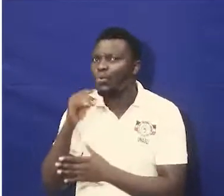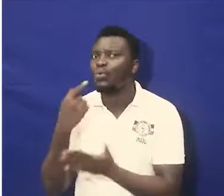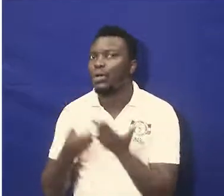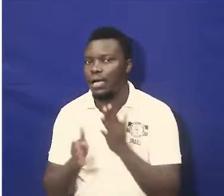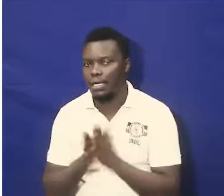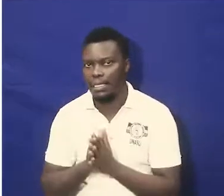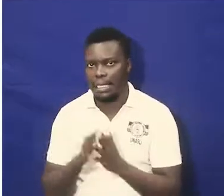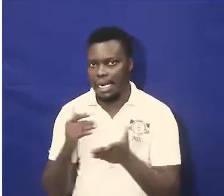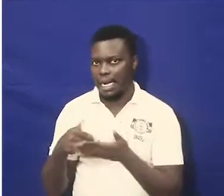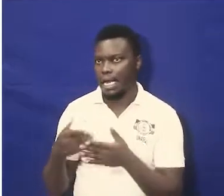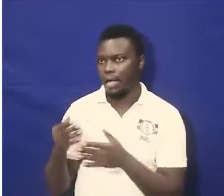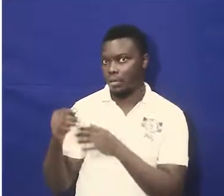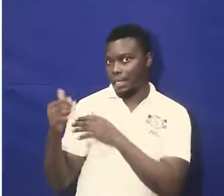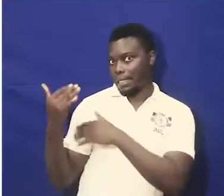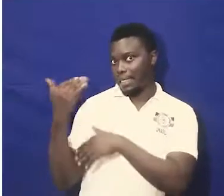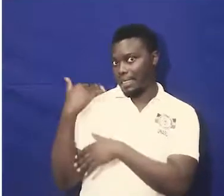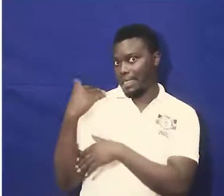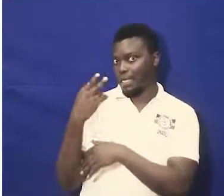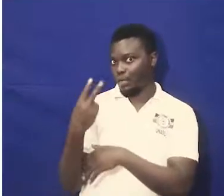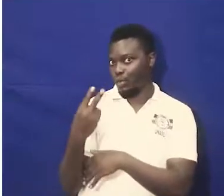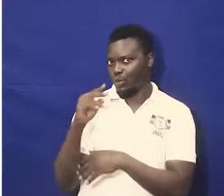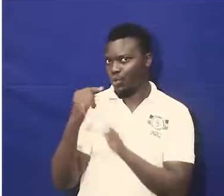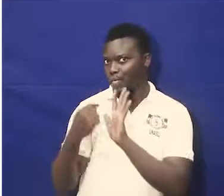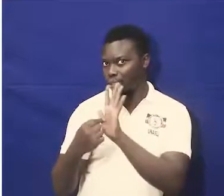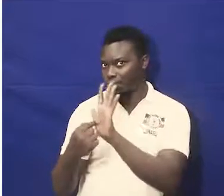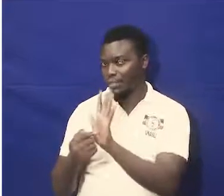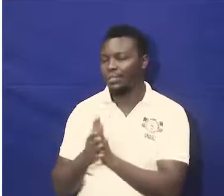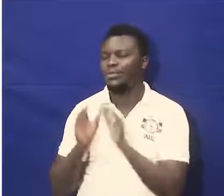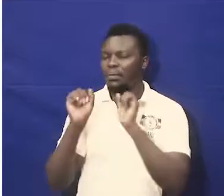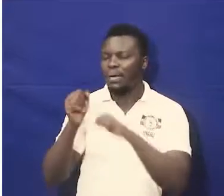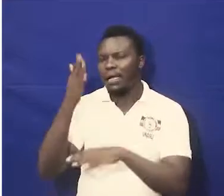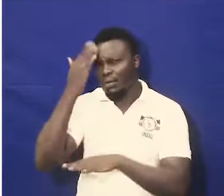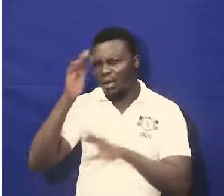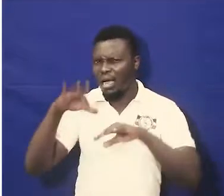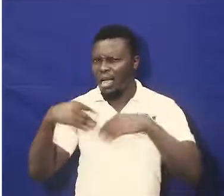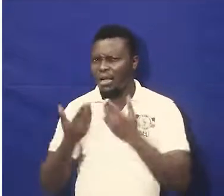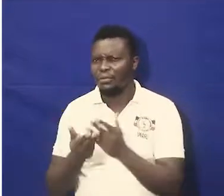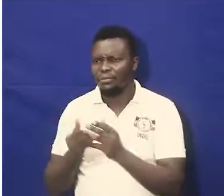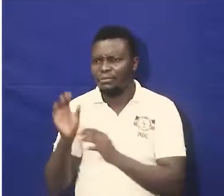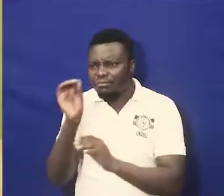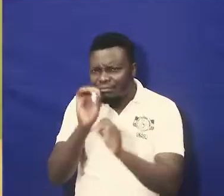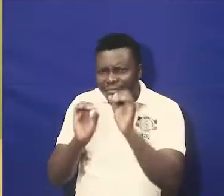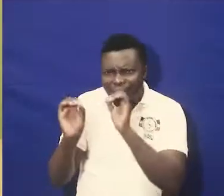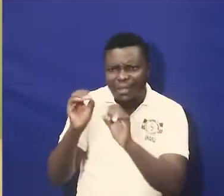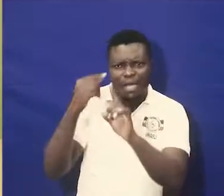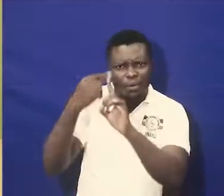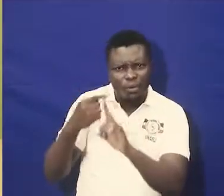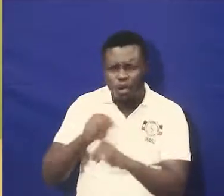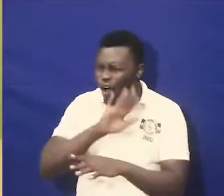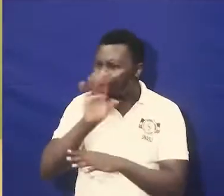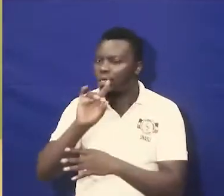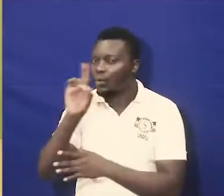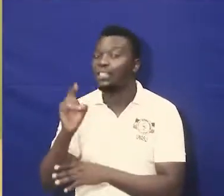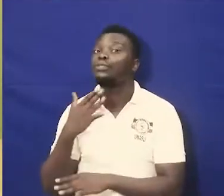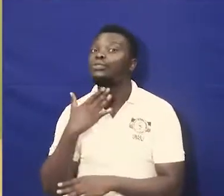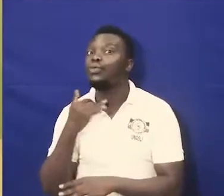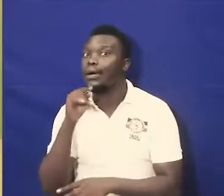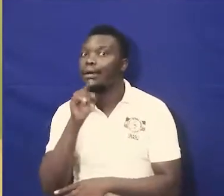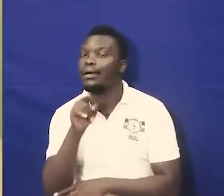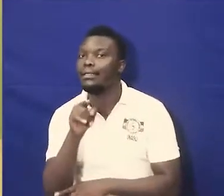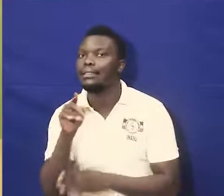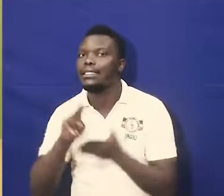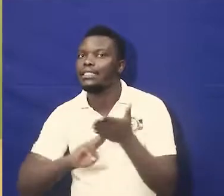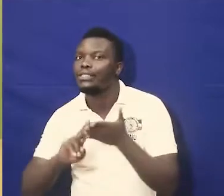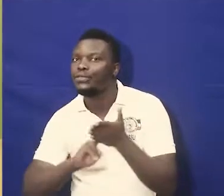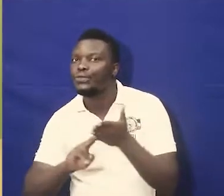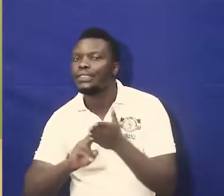these two examples, you should be able to work out all questions that require you to